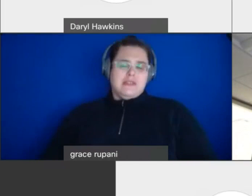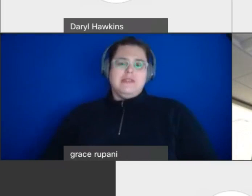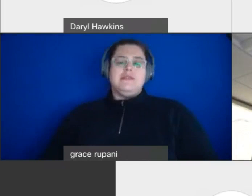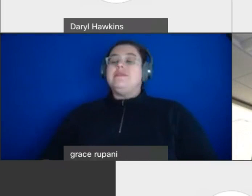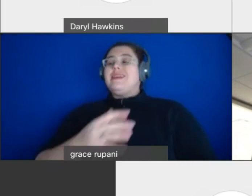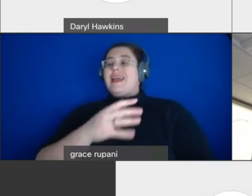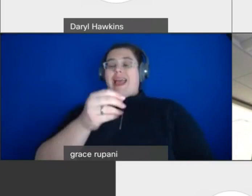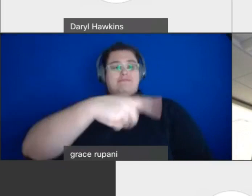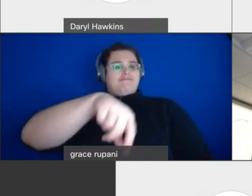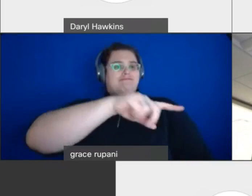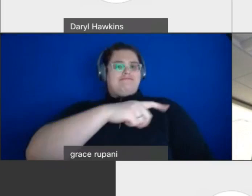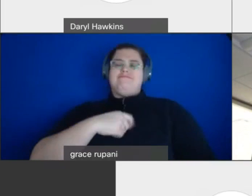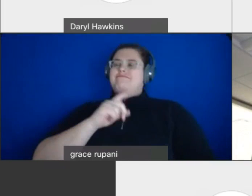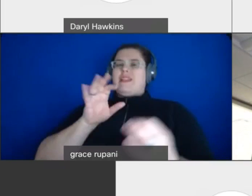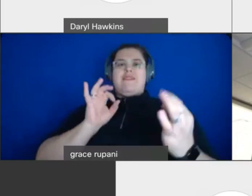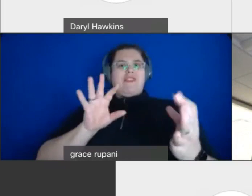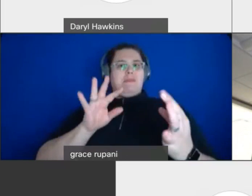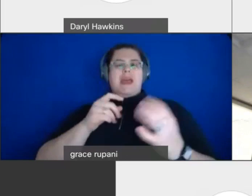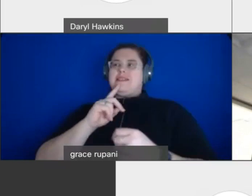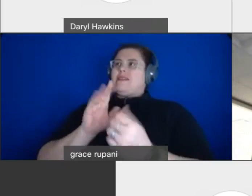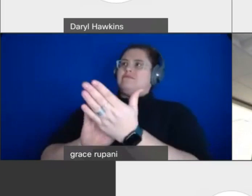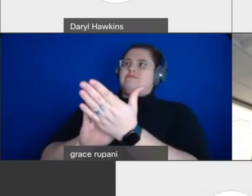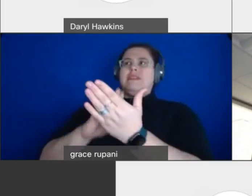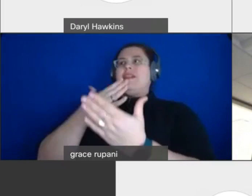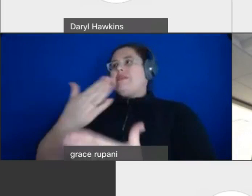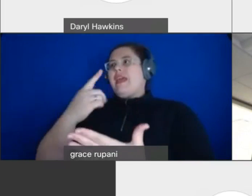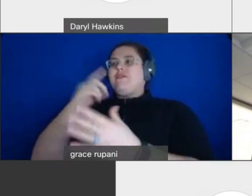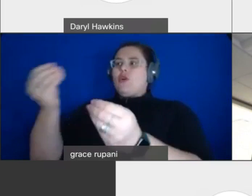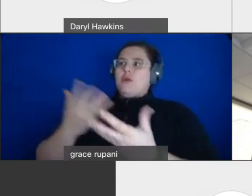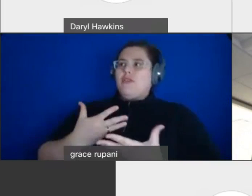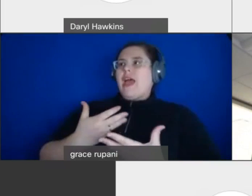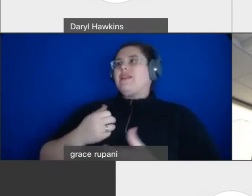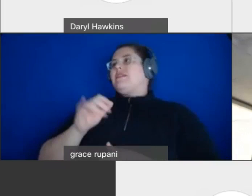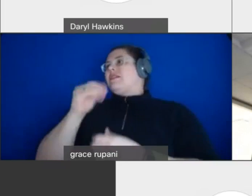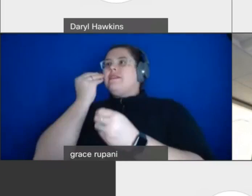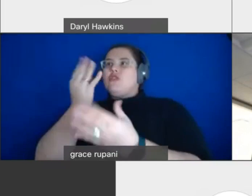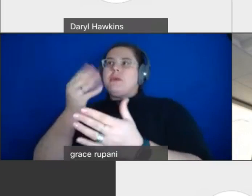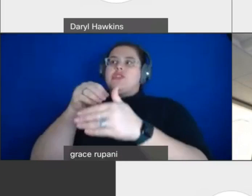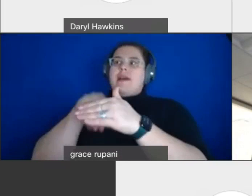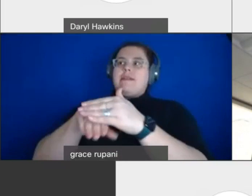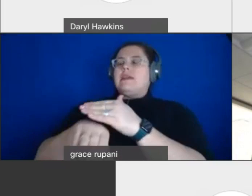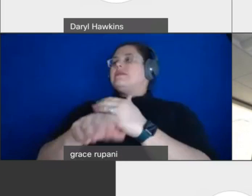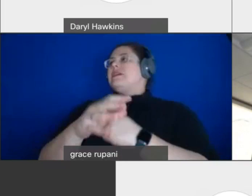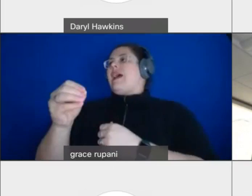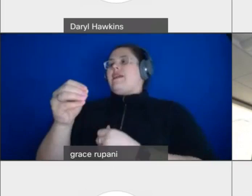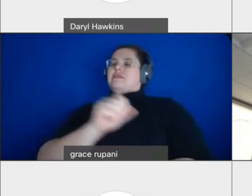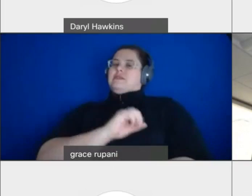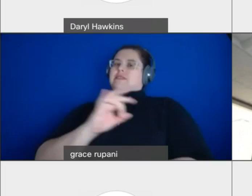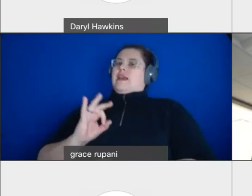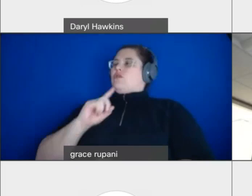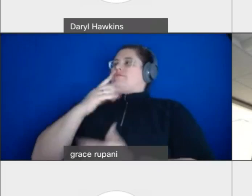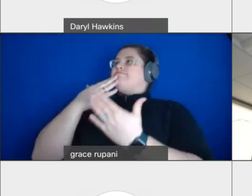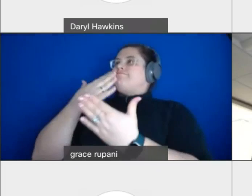of opportunities to our provider community and staff to continue to try to mitigate